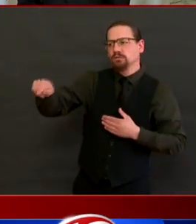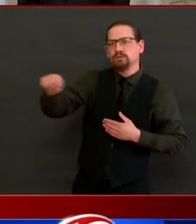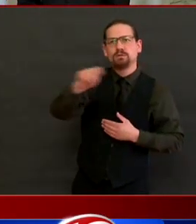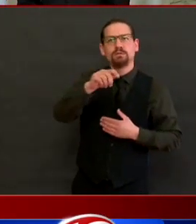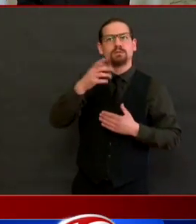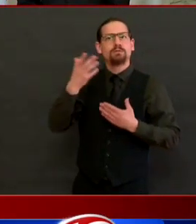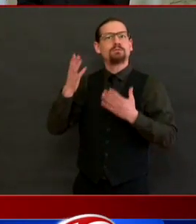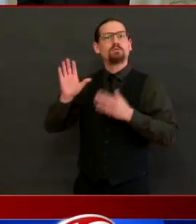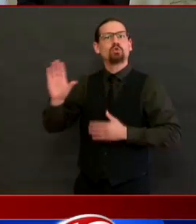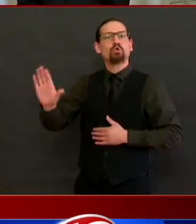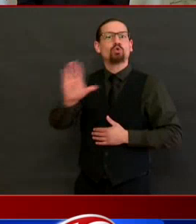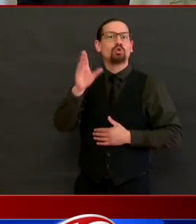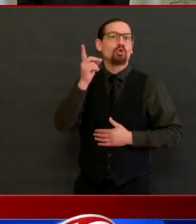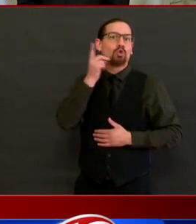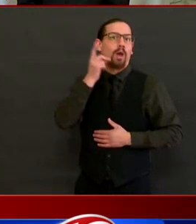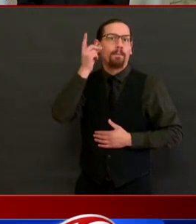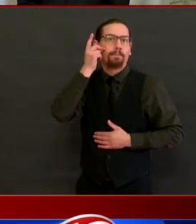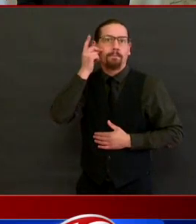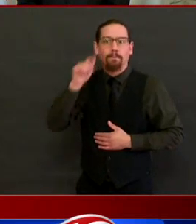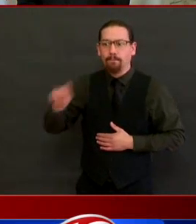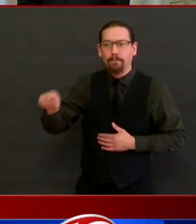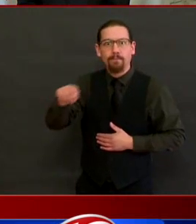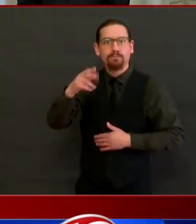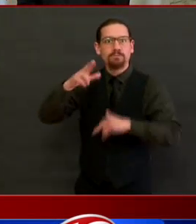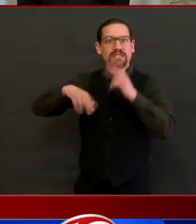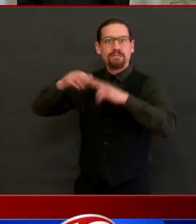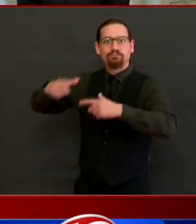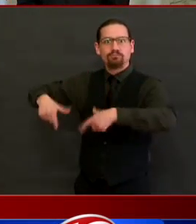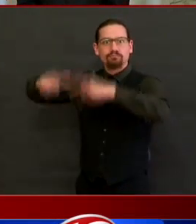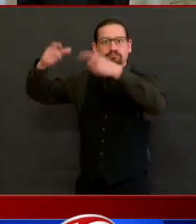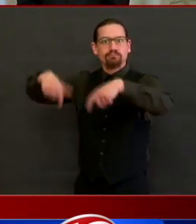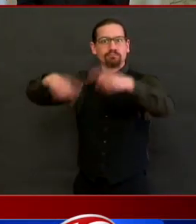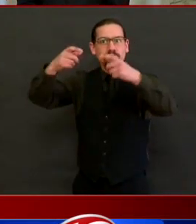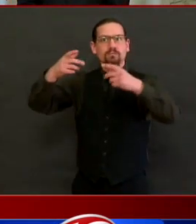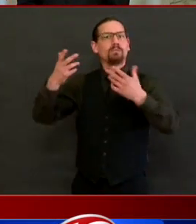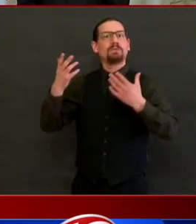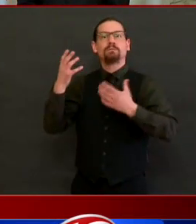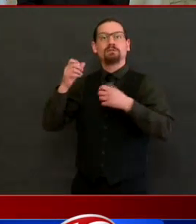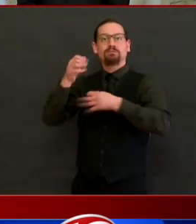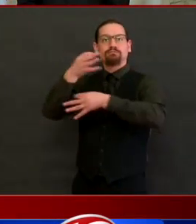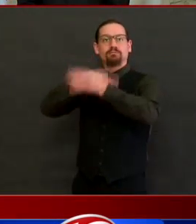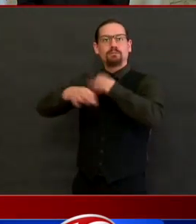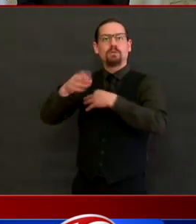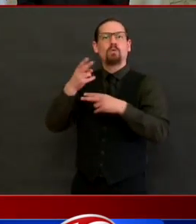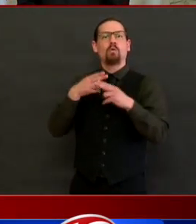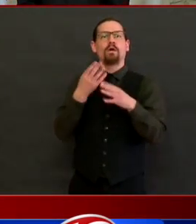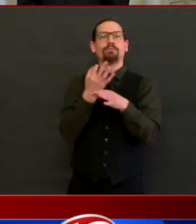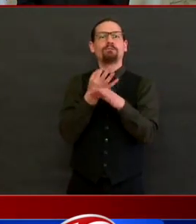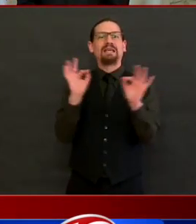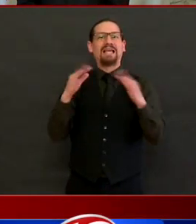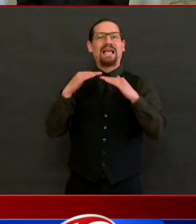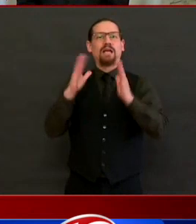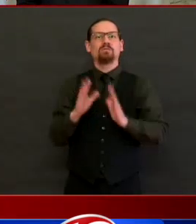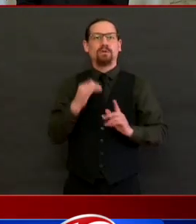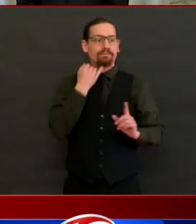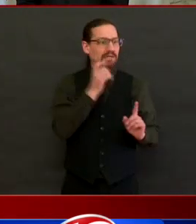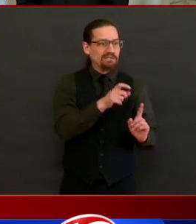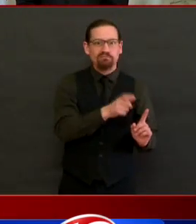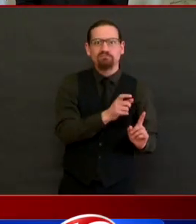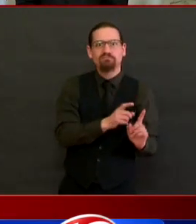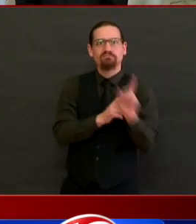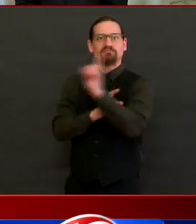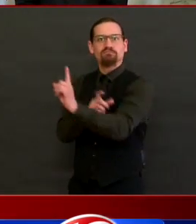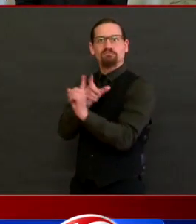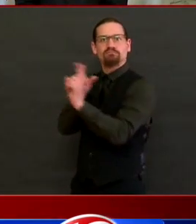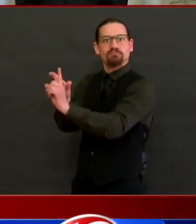dormitories to provide free housing to people who need it while they're in quarantine. You